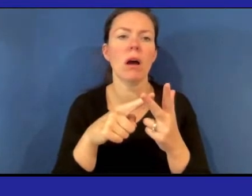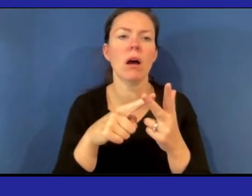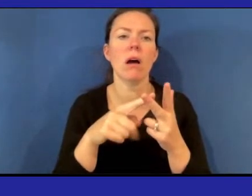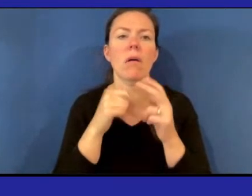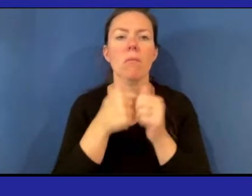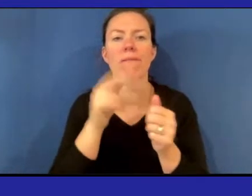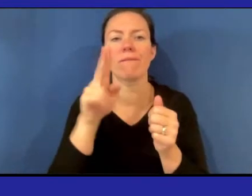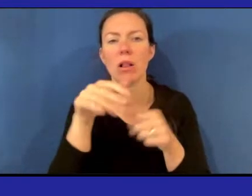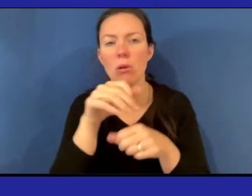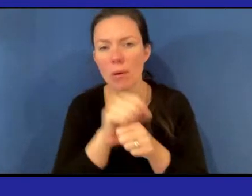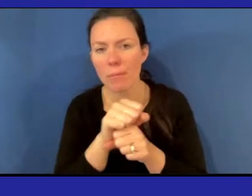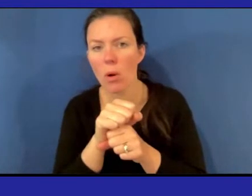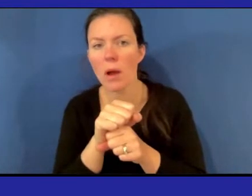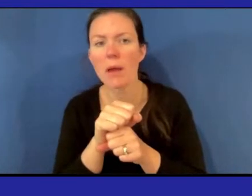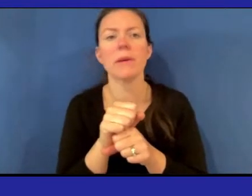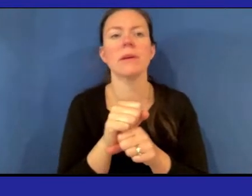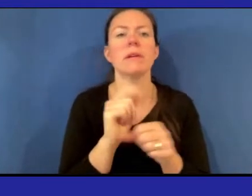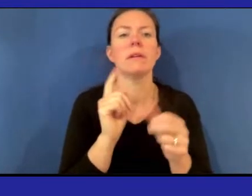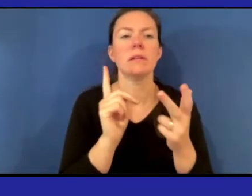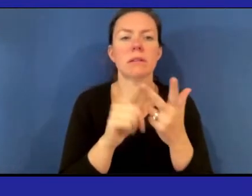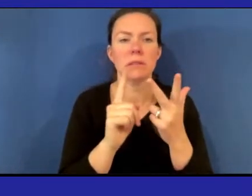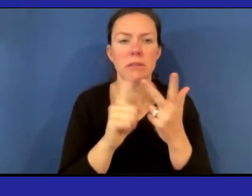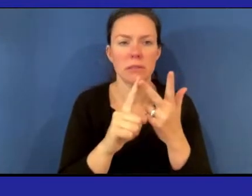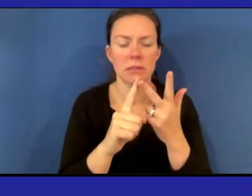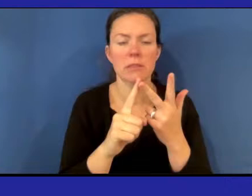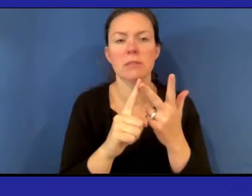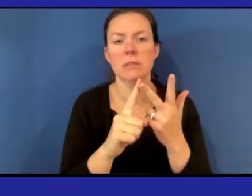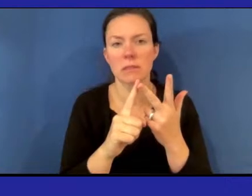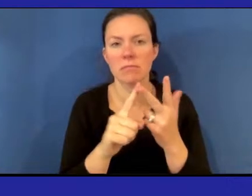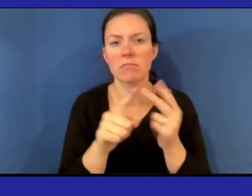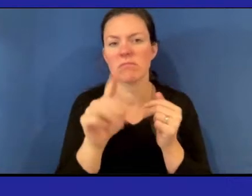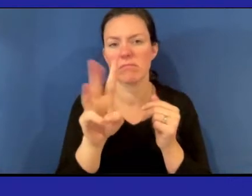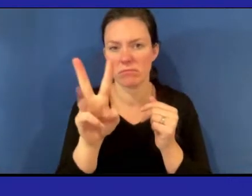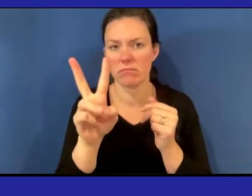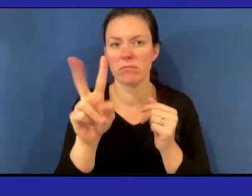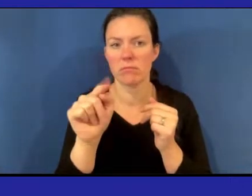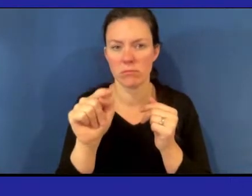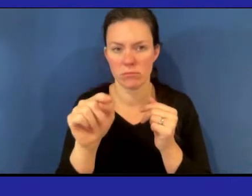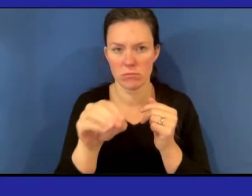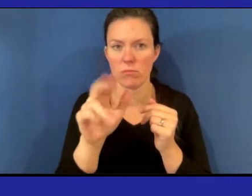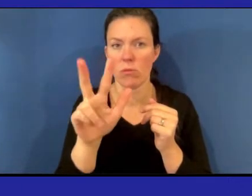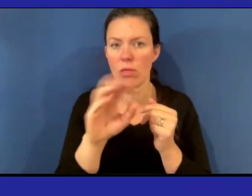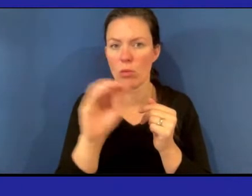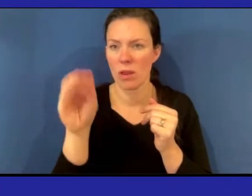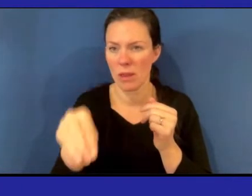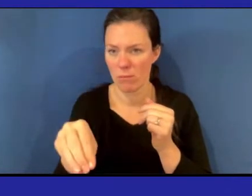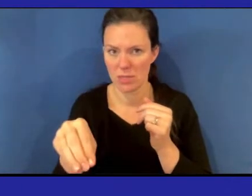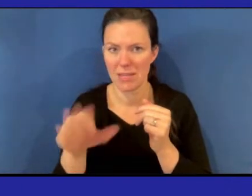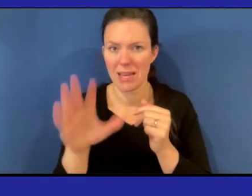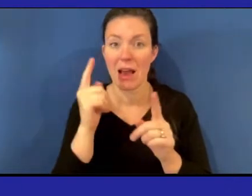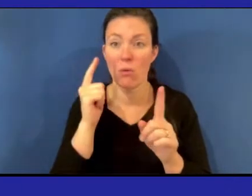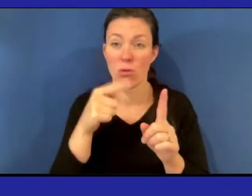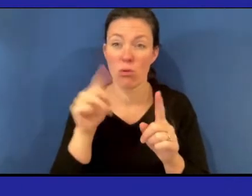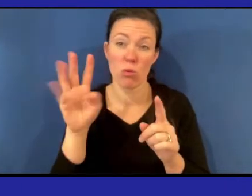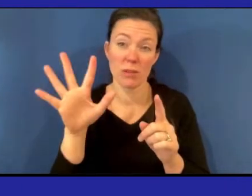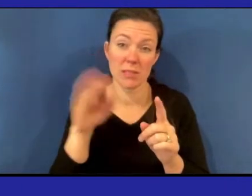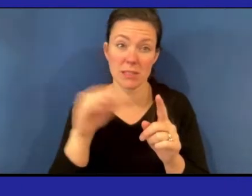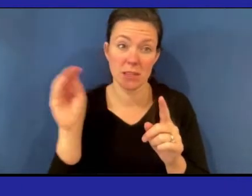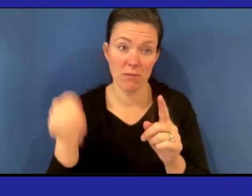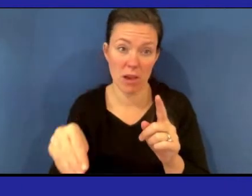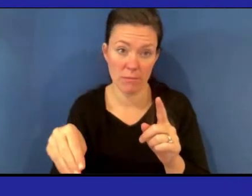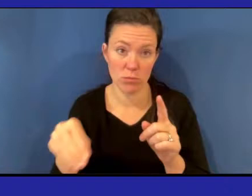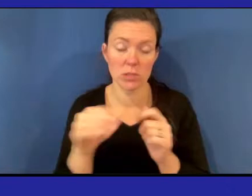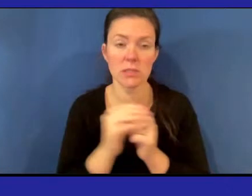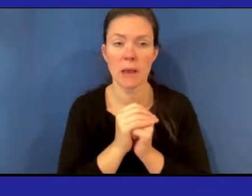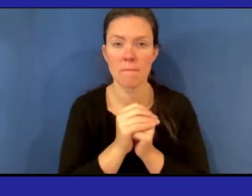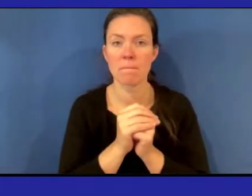stayed about the same, down to 62.3 from 62.9. The target is 65%. This